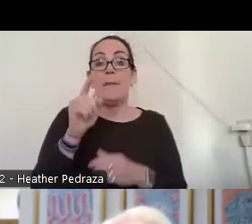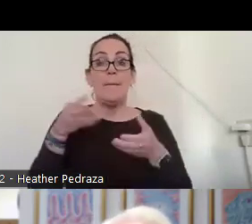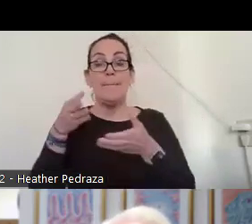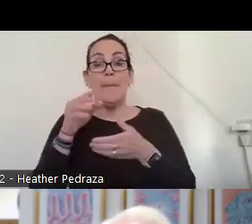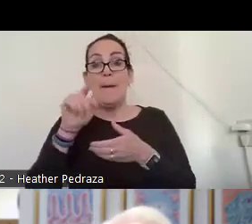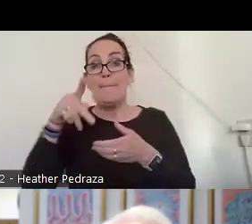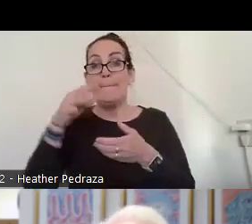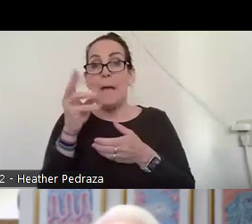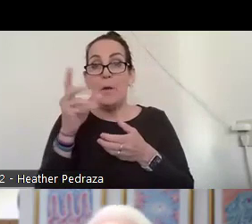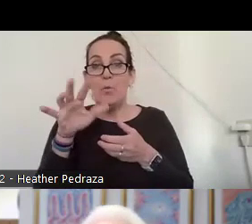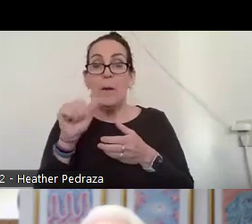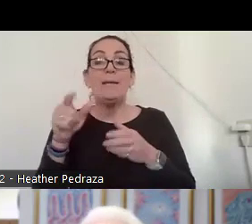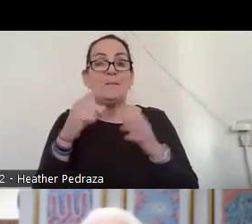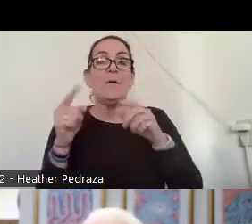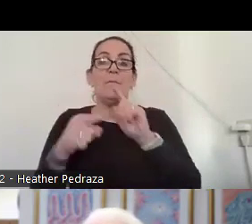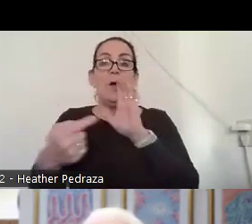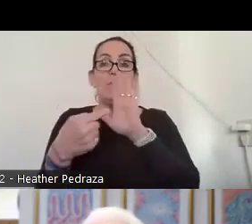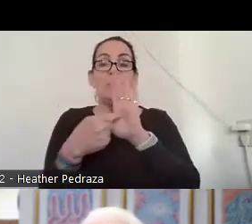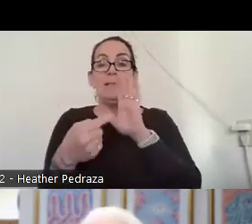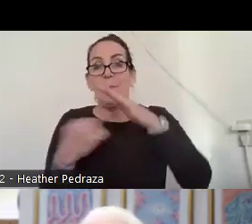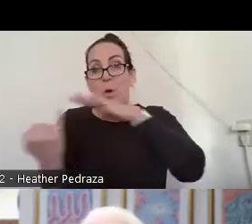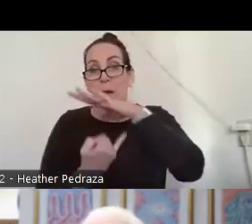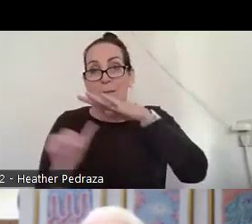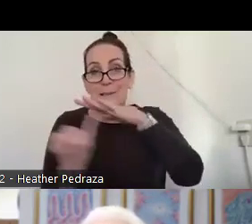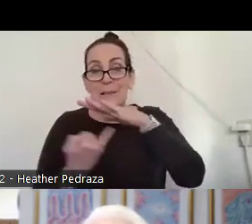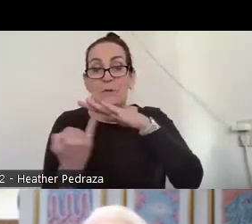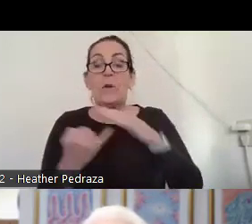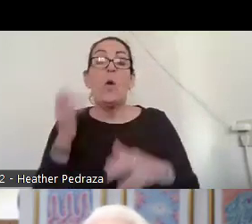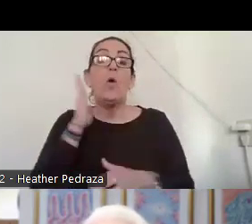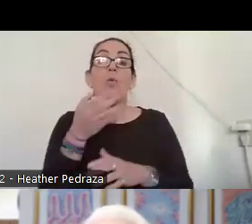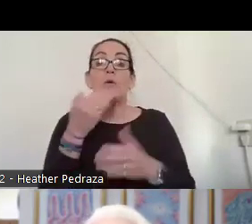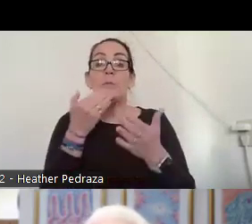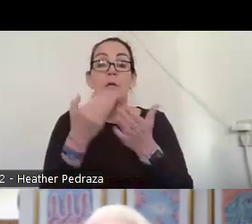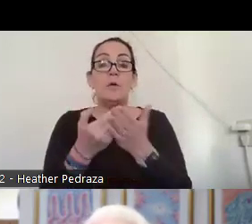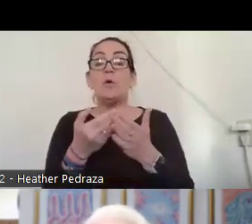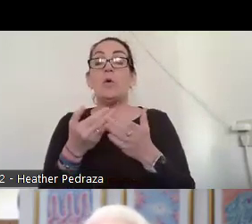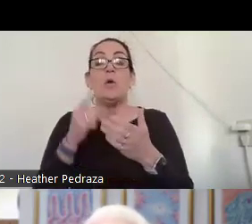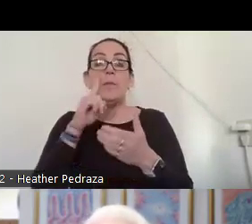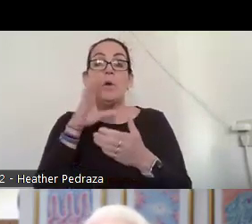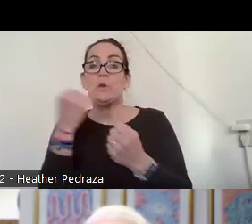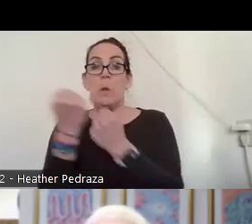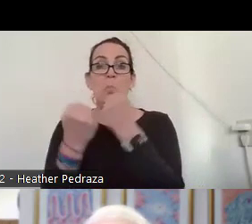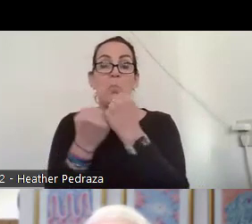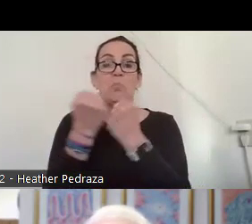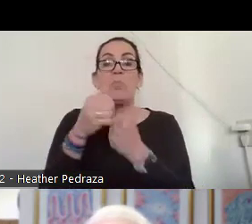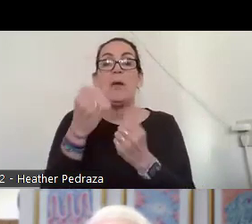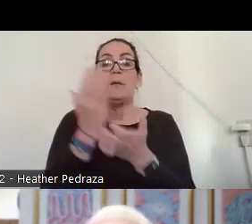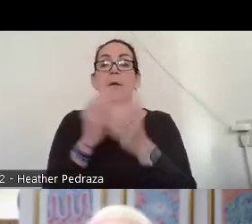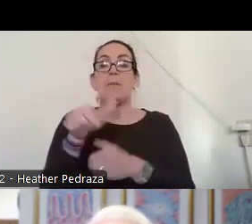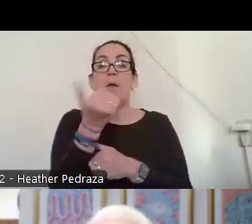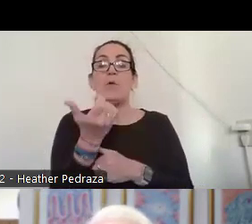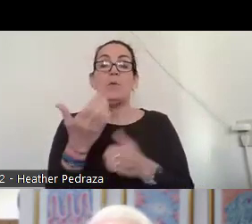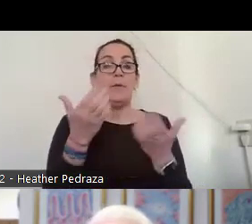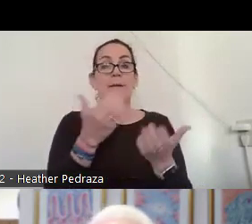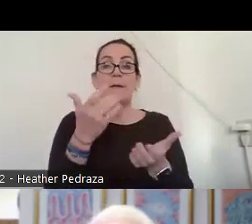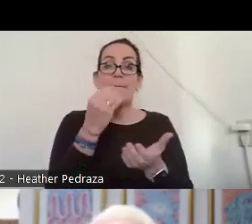scores. So it'll be good to piggyback on some of the other movements that's growing in America right now, like food as medicine.